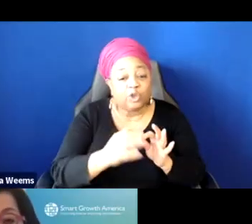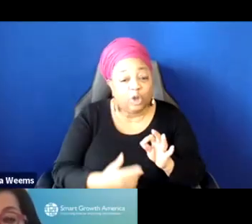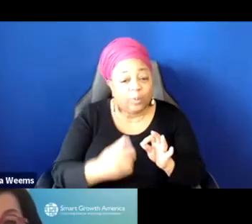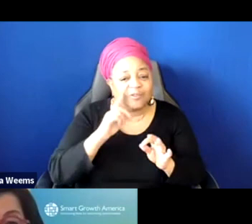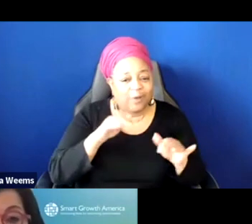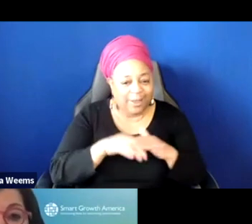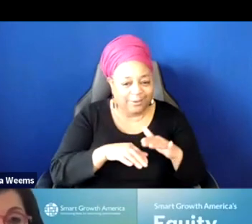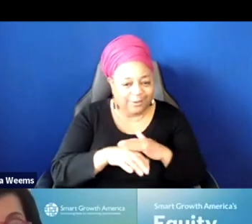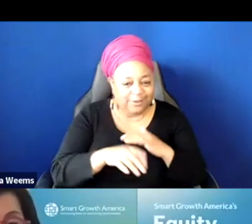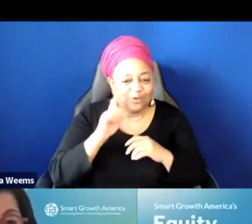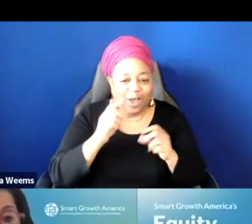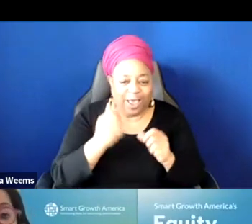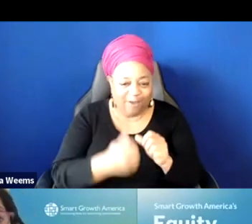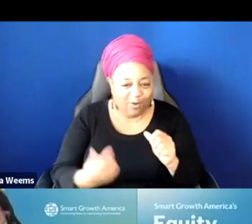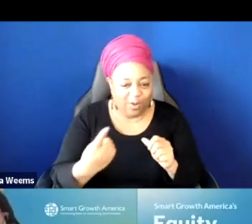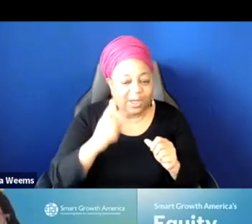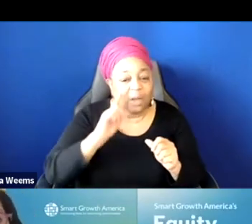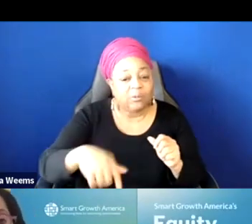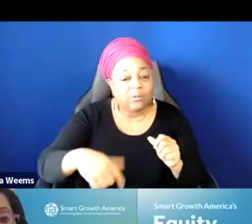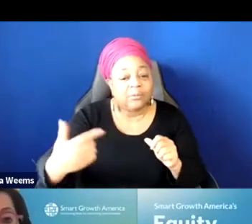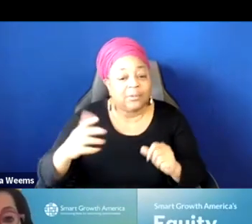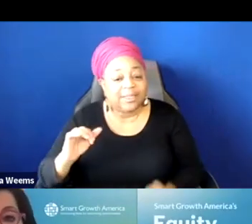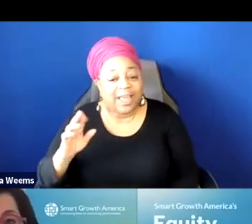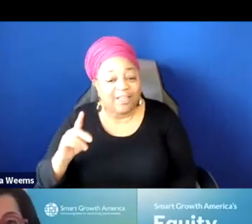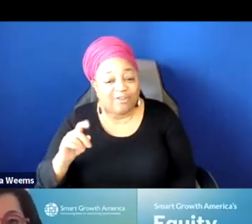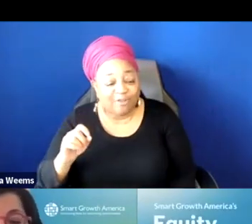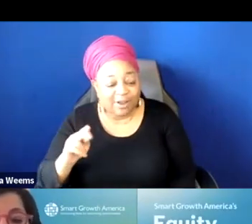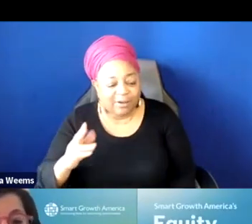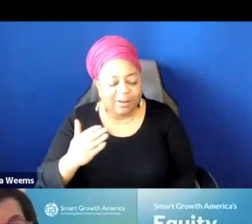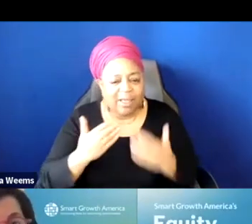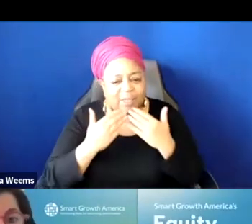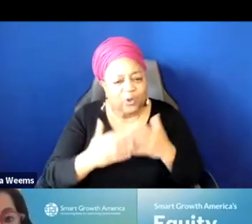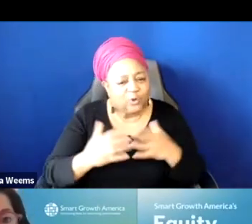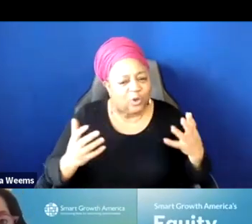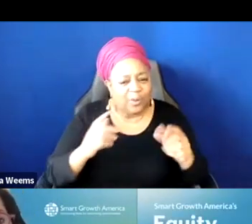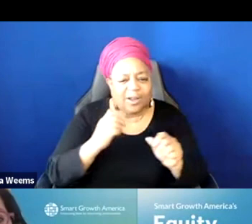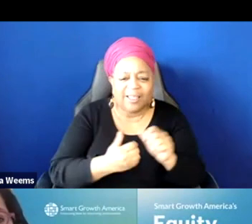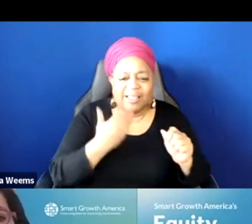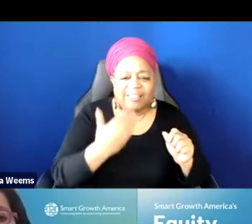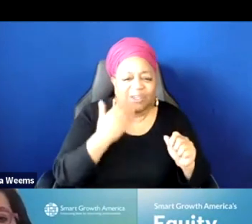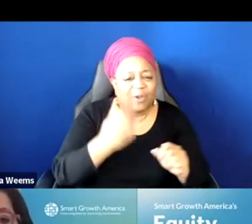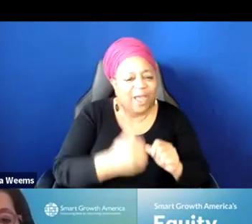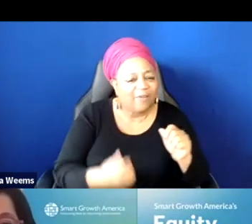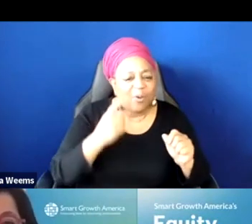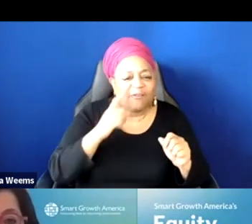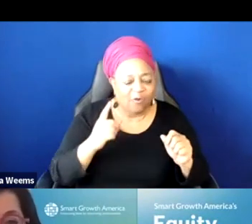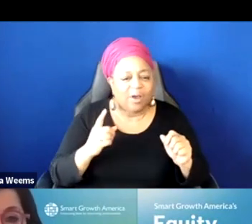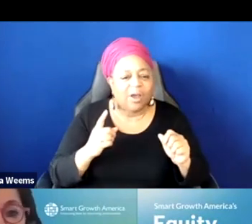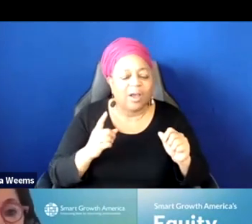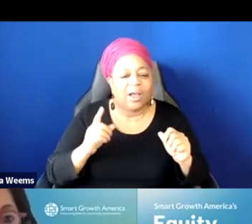And I will turn it back to Catherine. Thank you so much. And thank you everyone for being here for Equitable Brownfields Redevelopment.